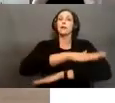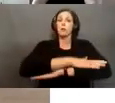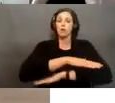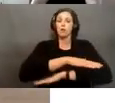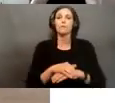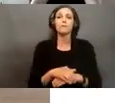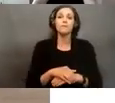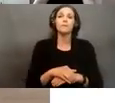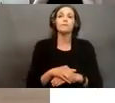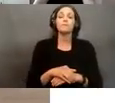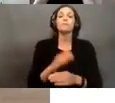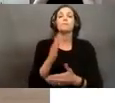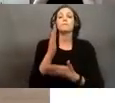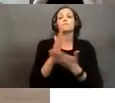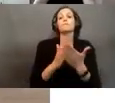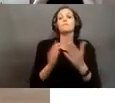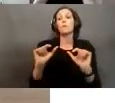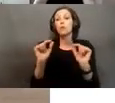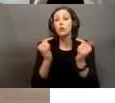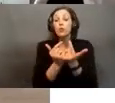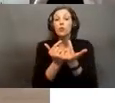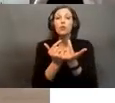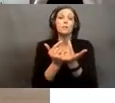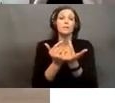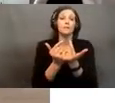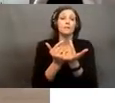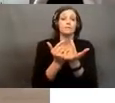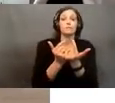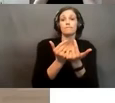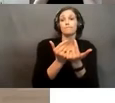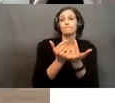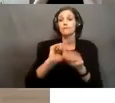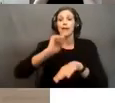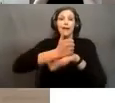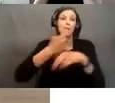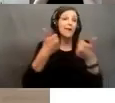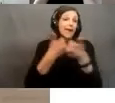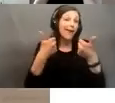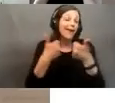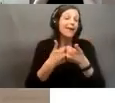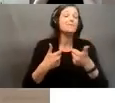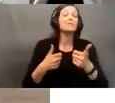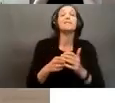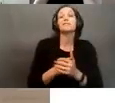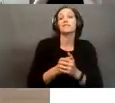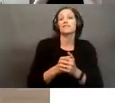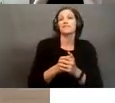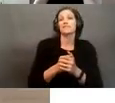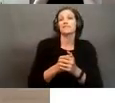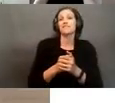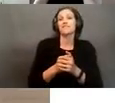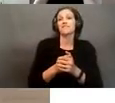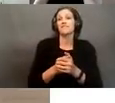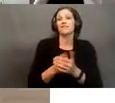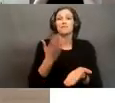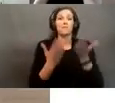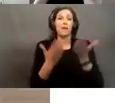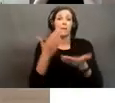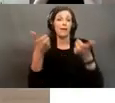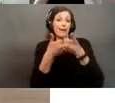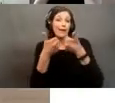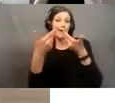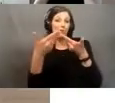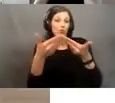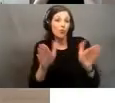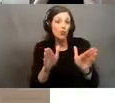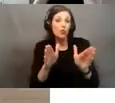as some groups are instituting some games and they, and there may be some game rooms that will